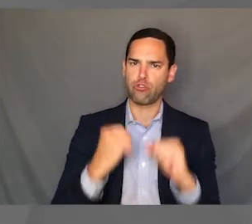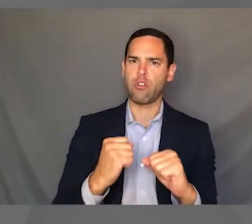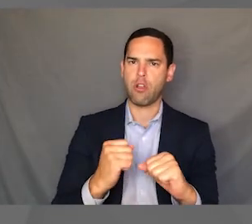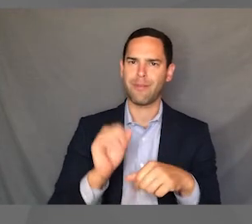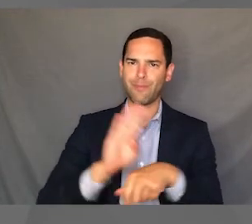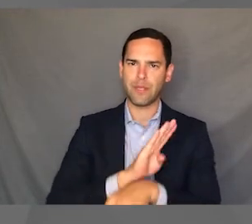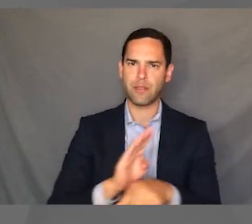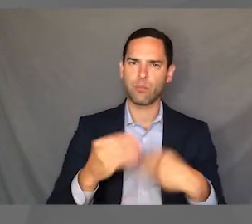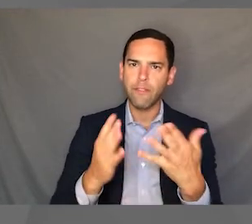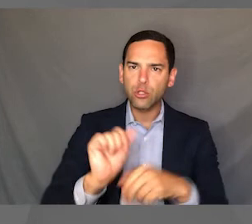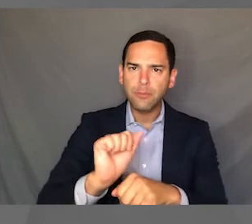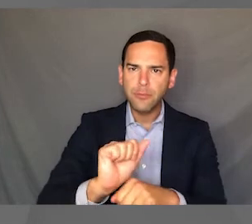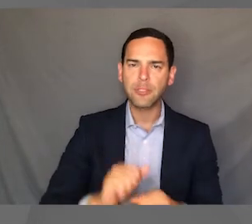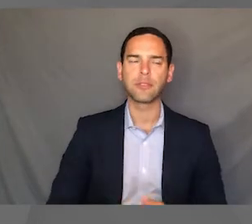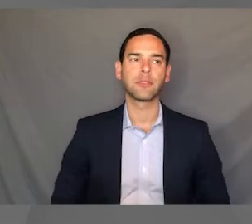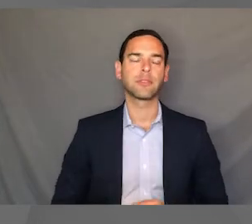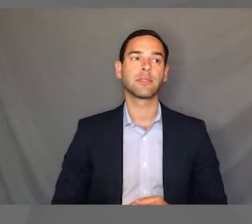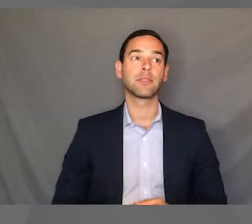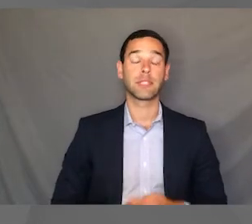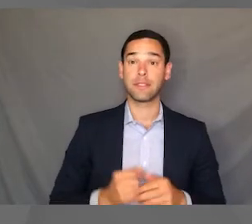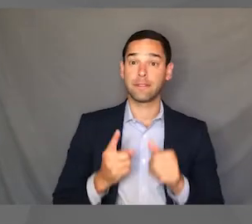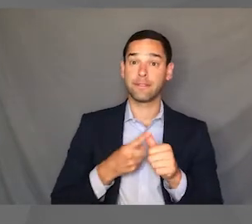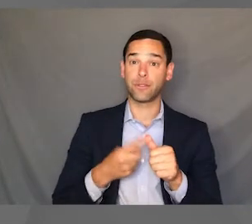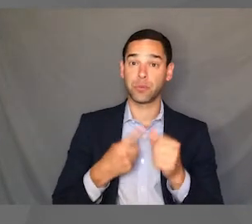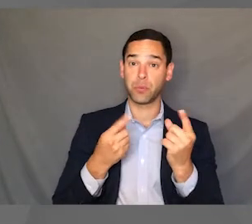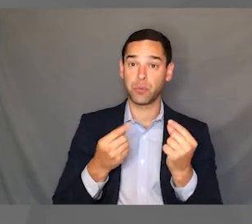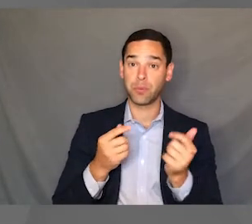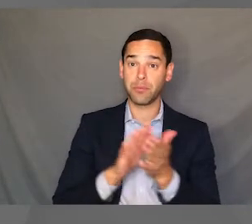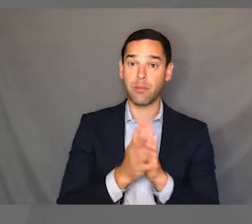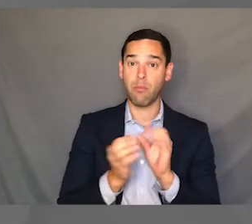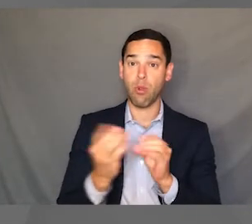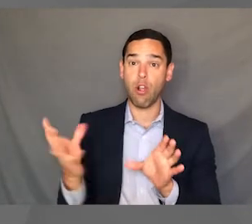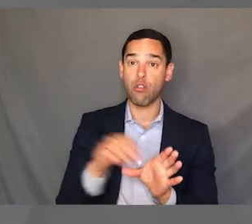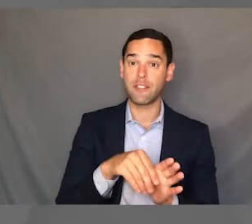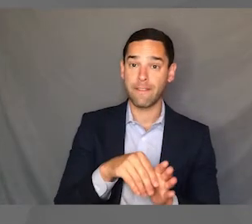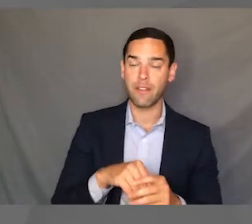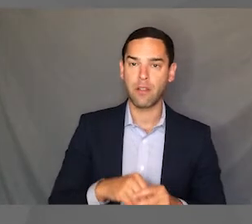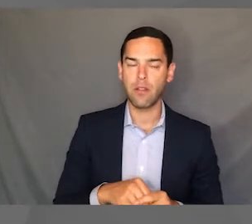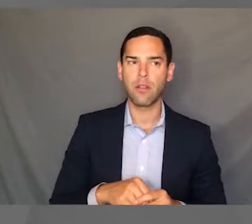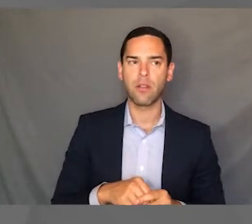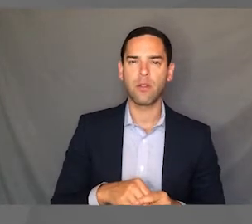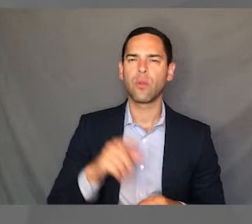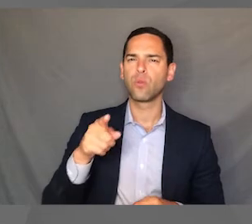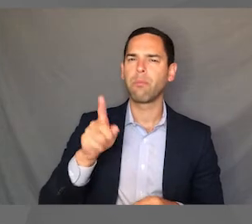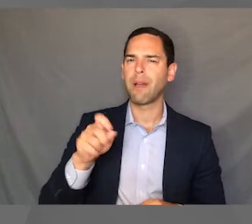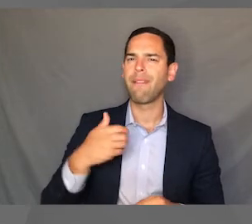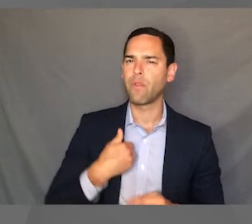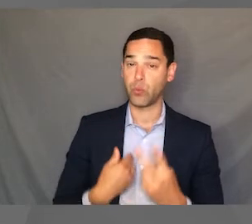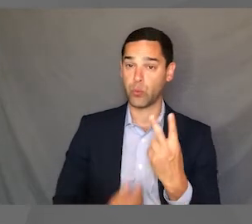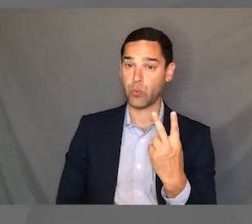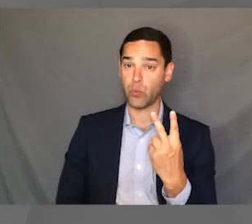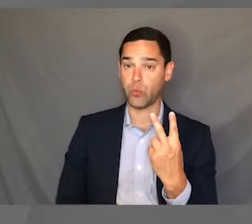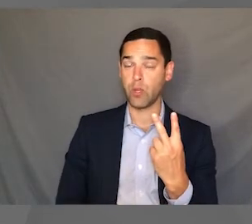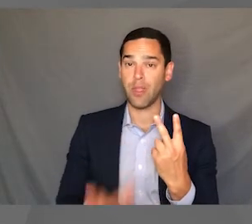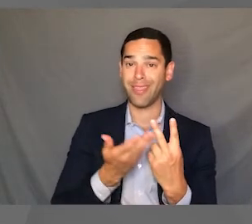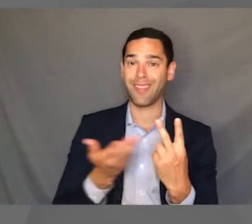process? One of the first things you can do to be inclusive is understanding that you need to really have two pieces to